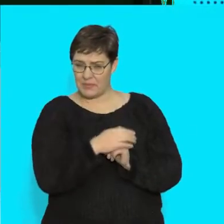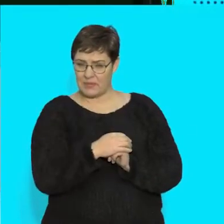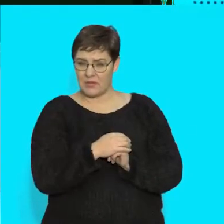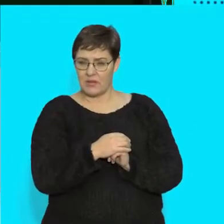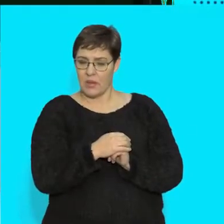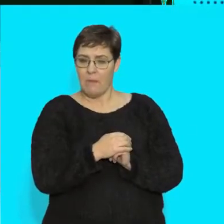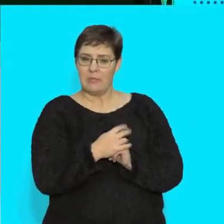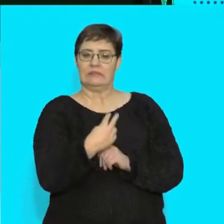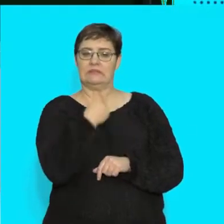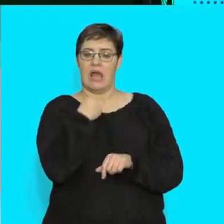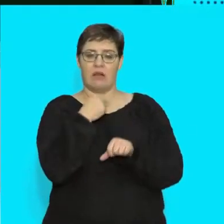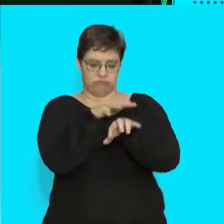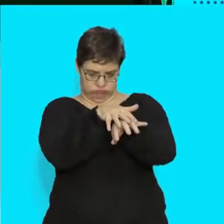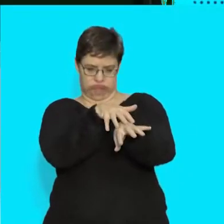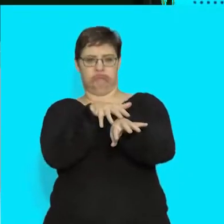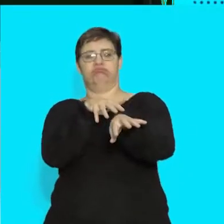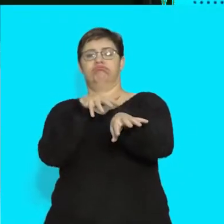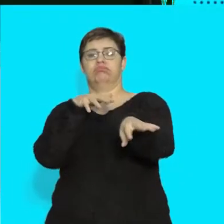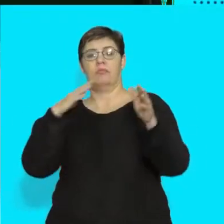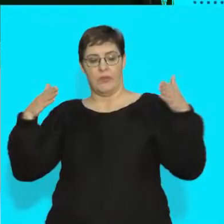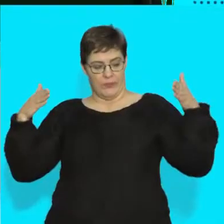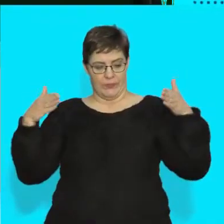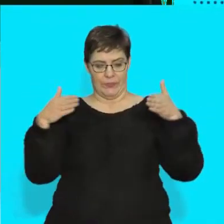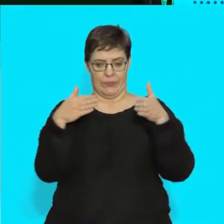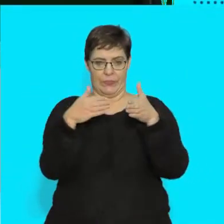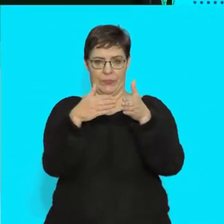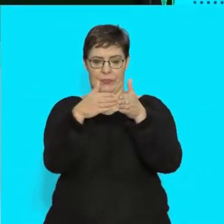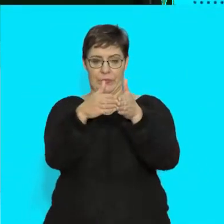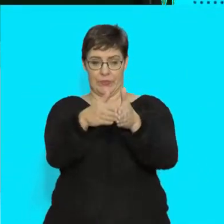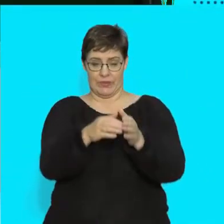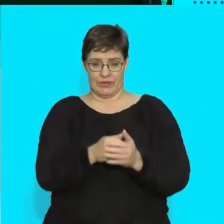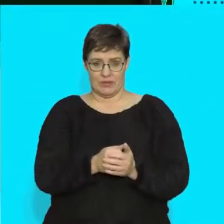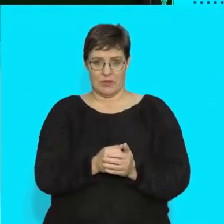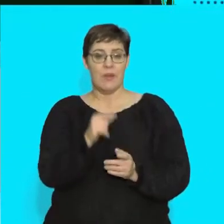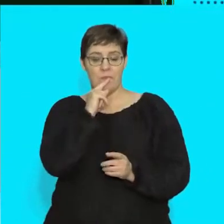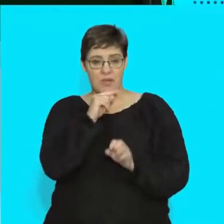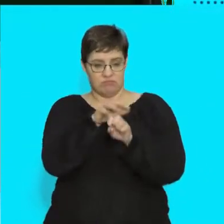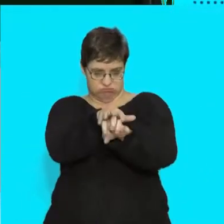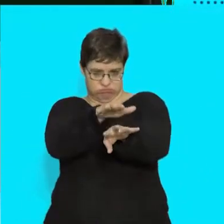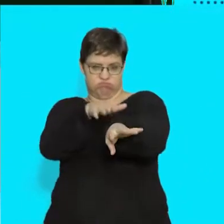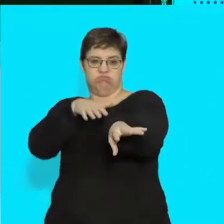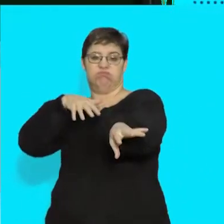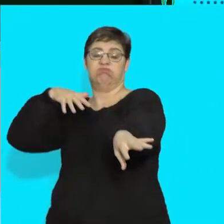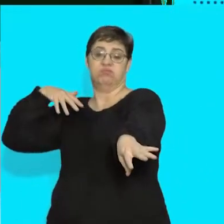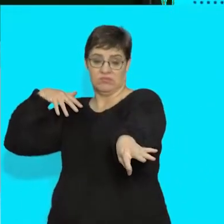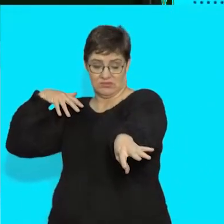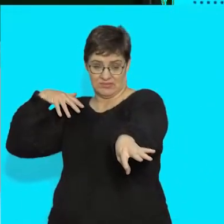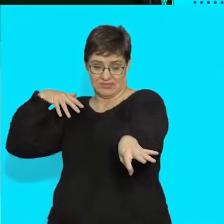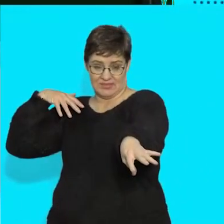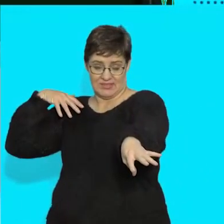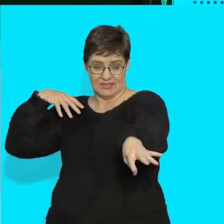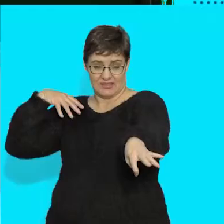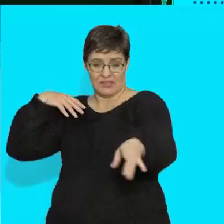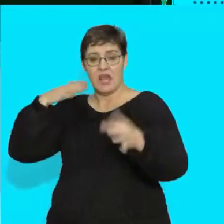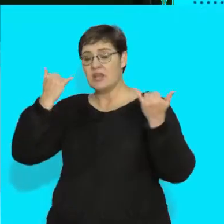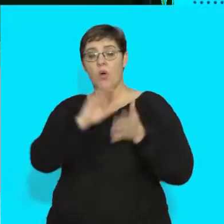if I'm stuck on the highway and I've got to get smaller and smaller and smaller and smaller? Pressure builds up, traffic jams, okay? So